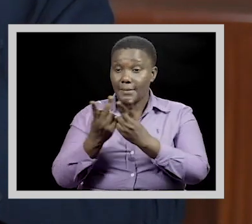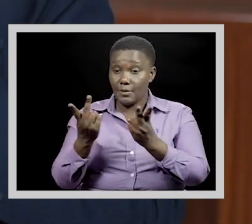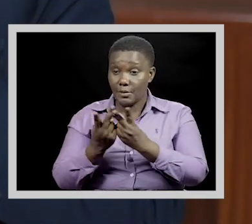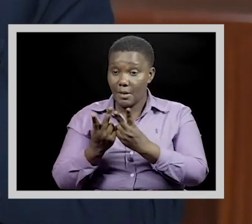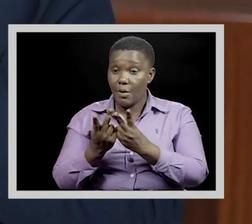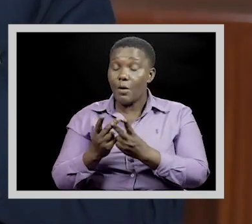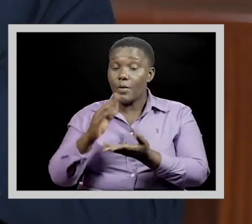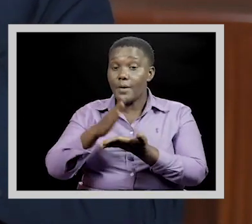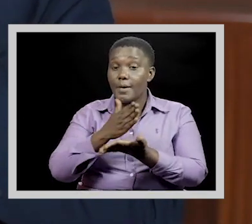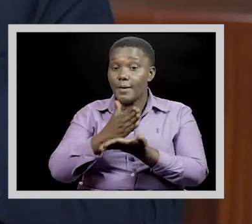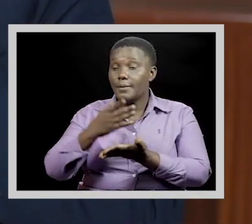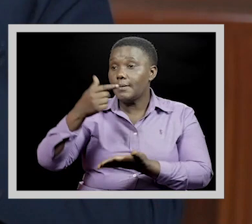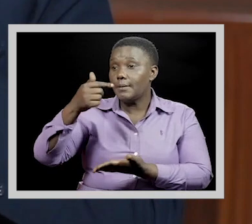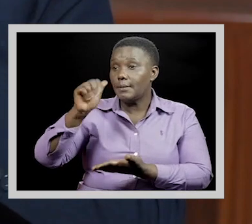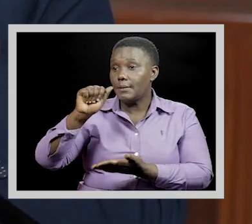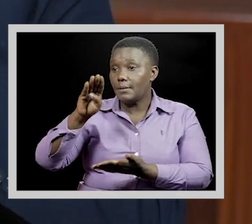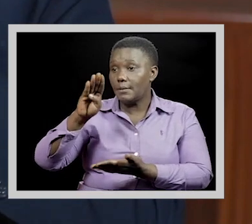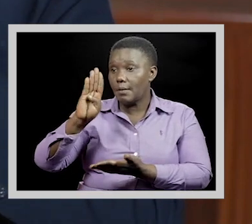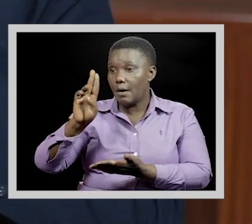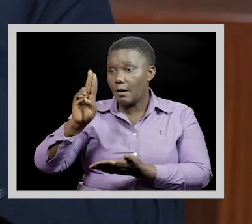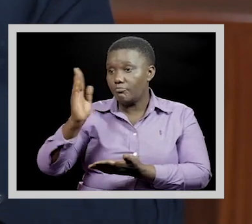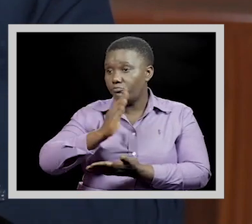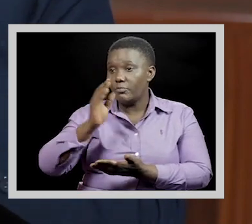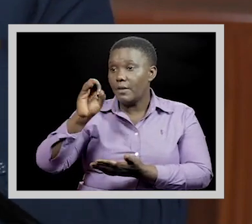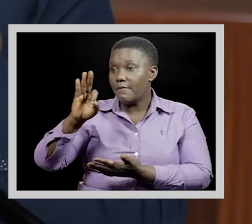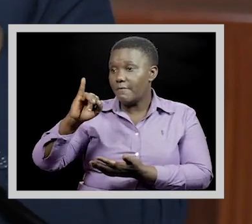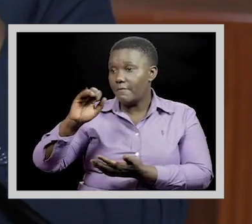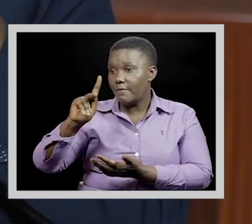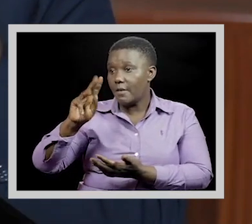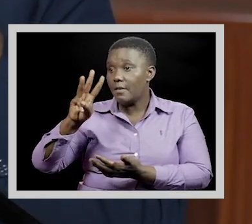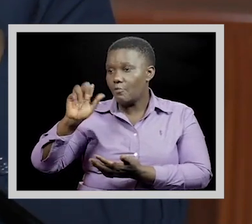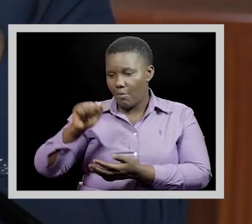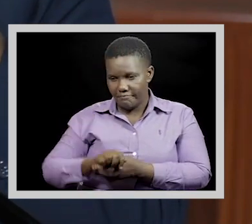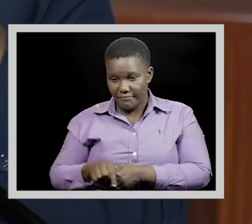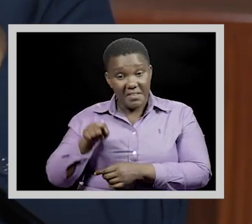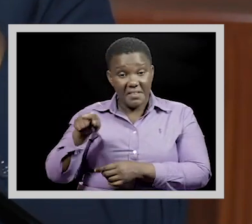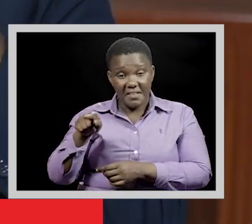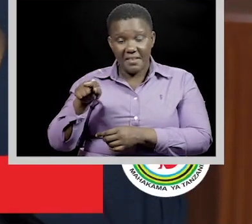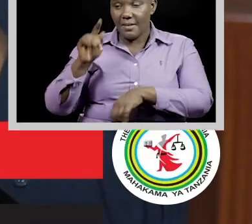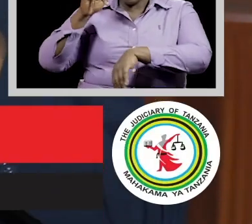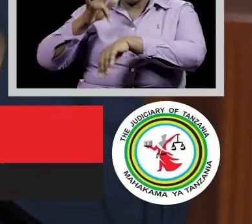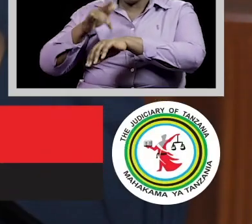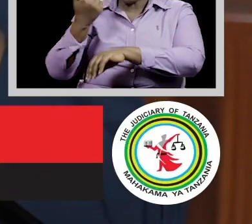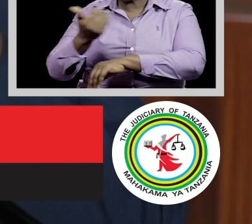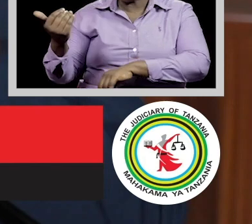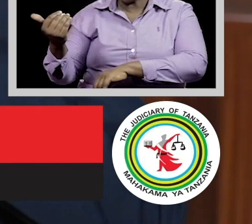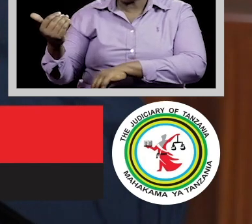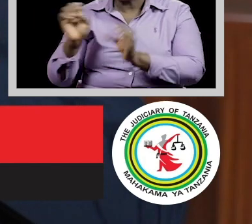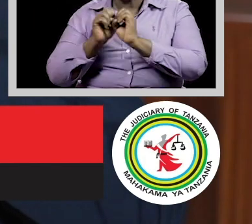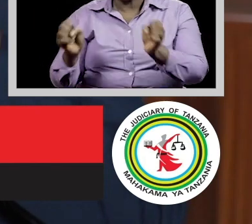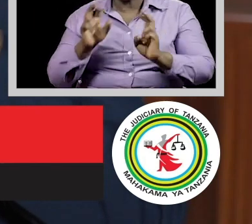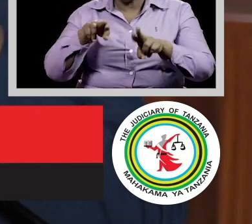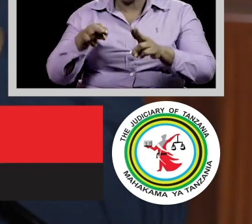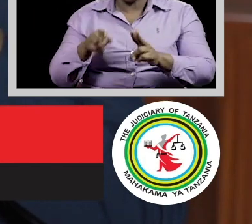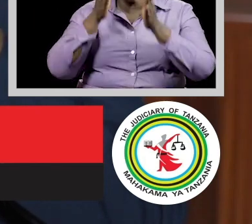as it was stated in the case of Tabu Fikwa. In this particular case, although it was not specifically referring to the child,